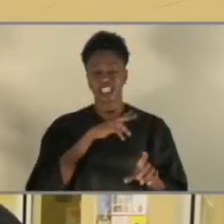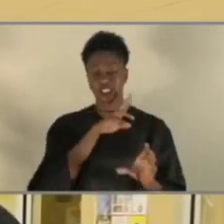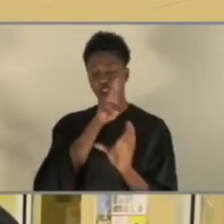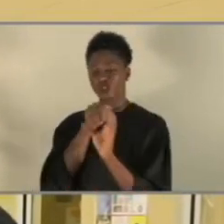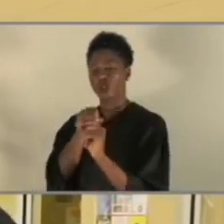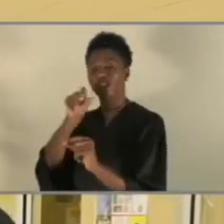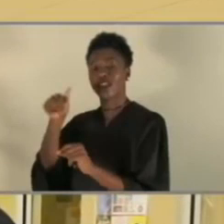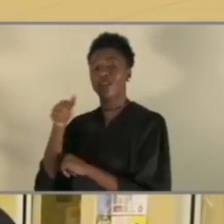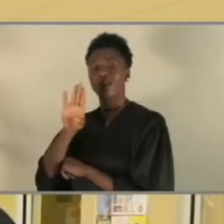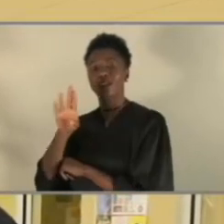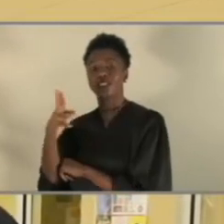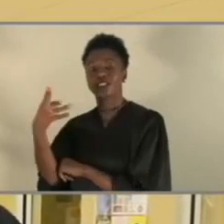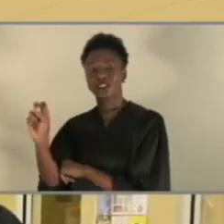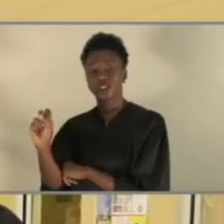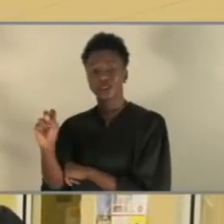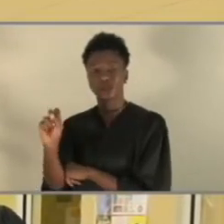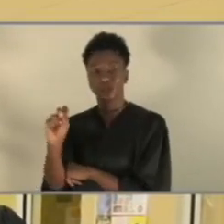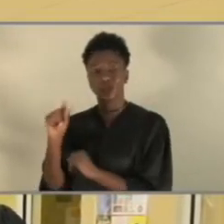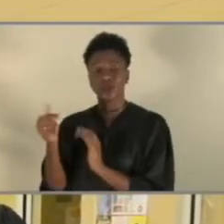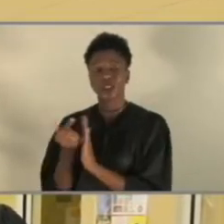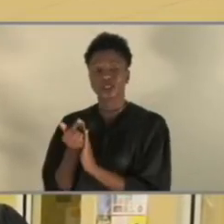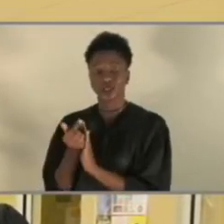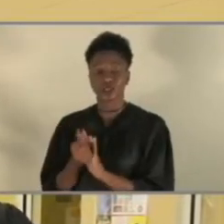School graduates on the far side of the door.